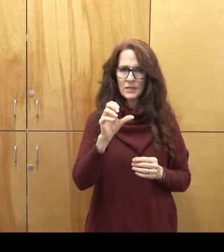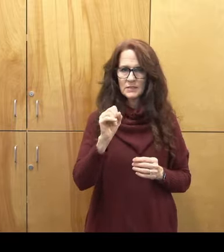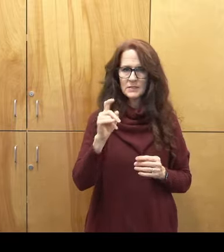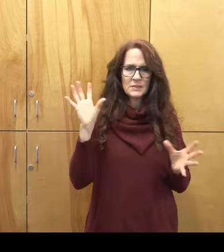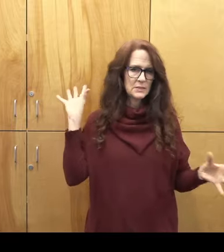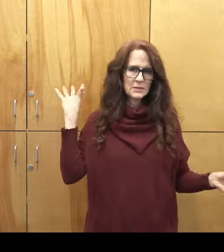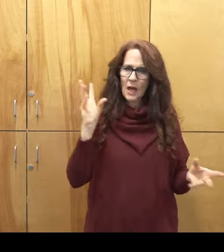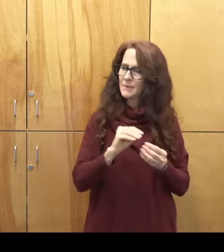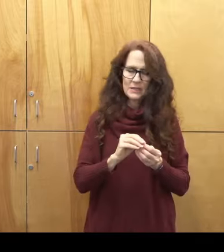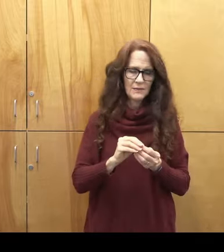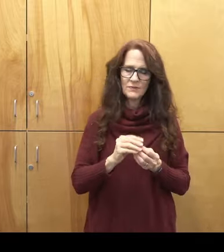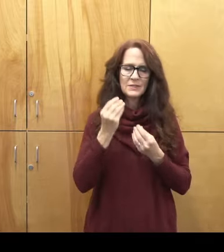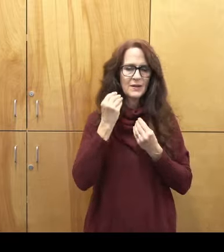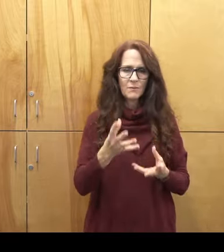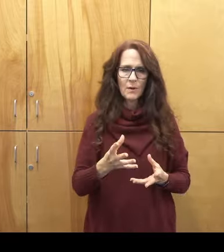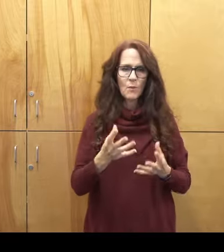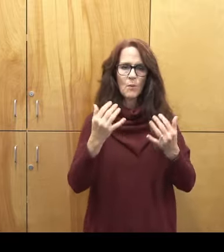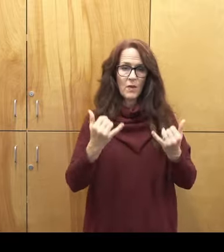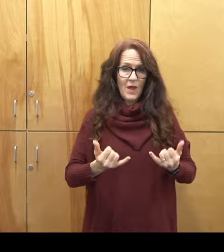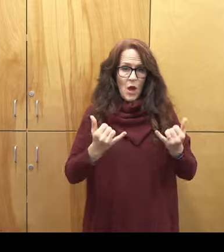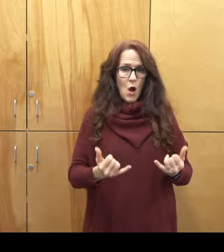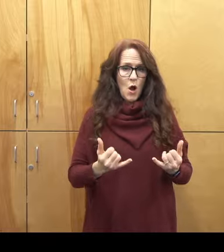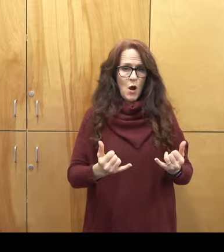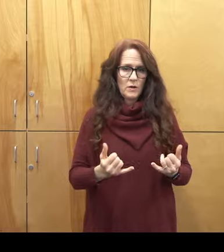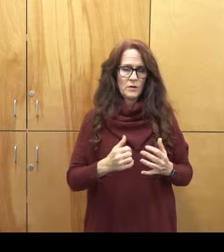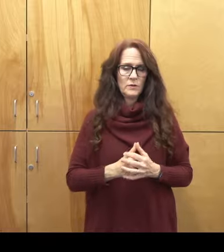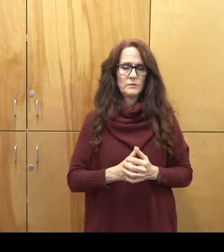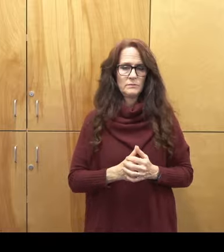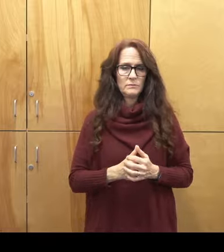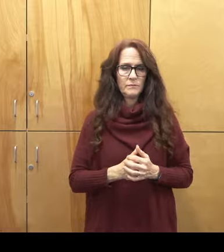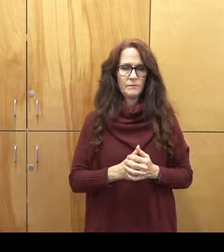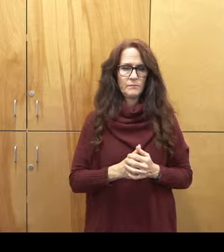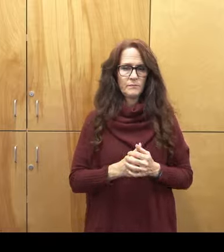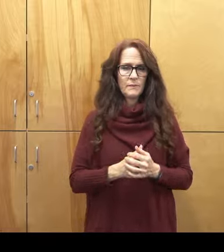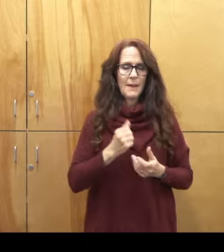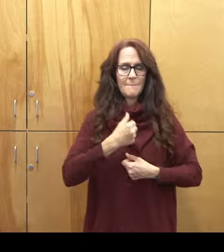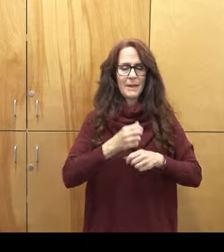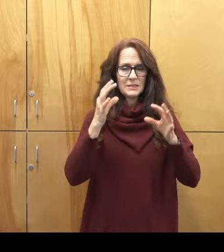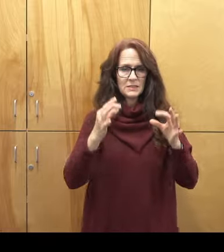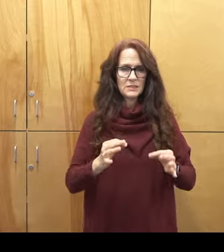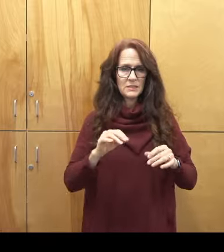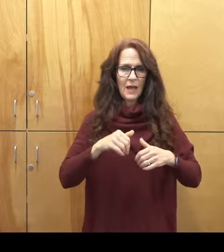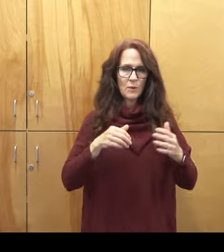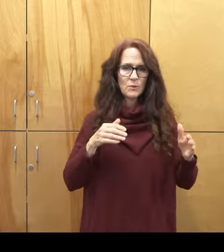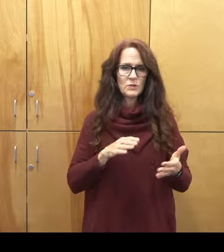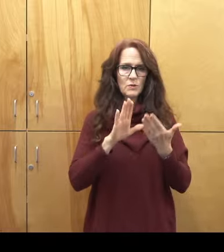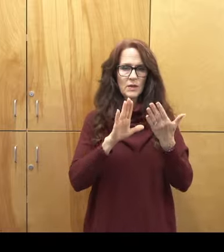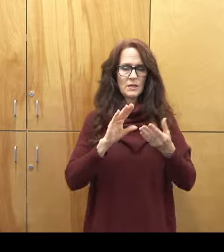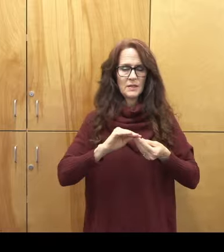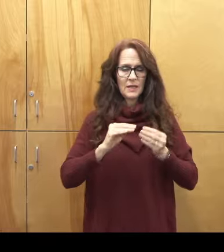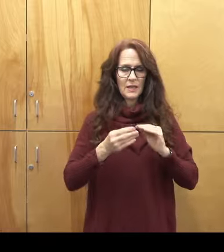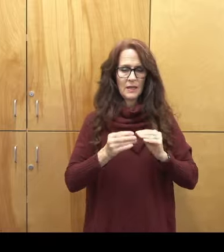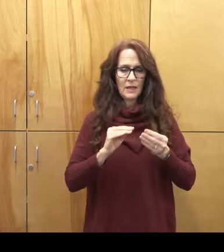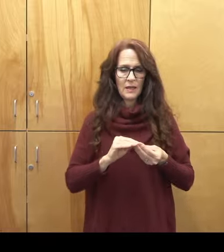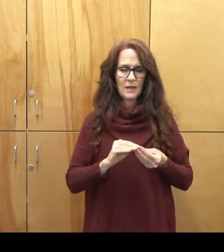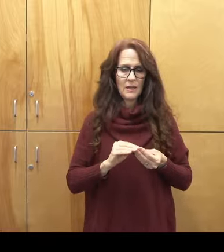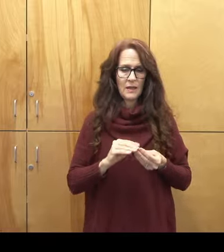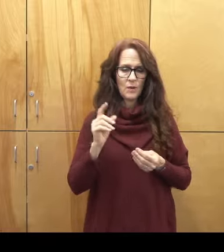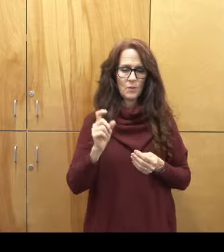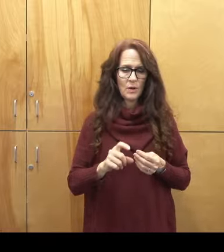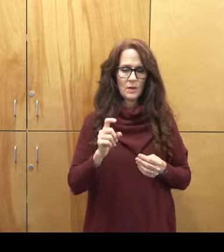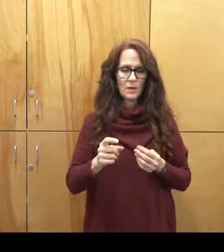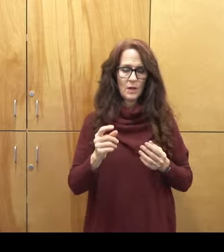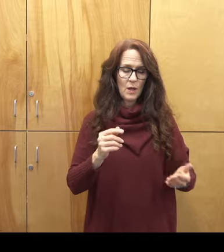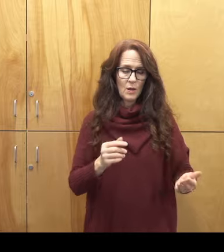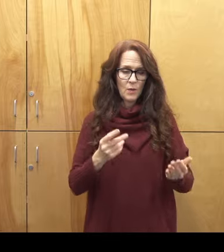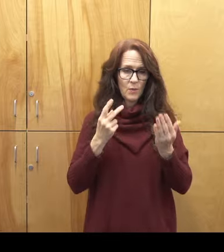gives us information on where our students are to help us make decisions on how we can address the data, where we need to look